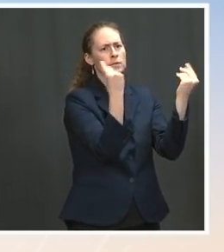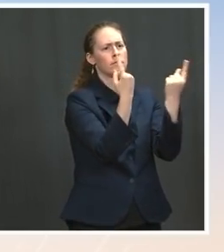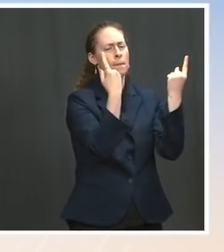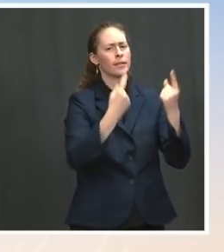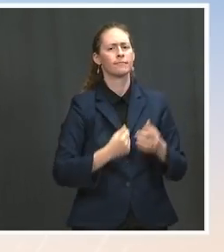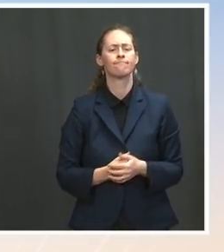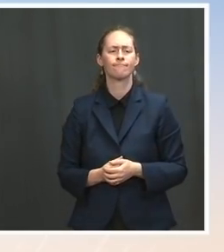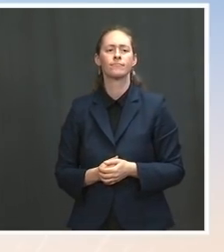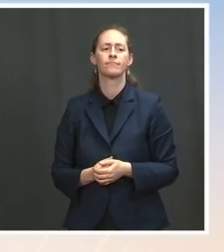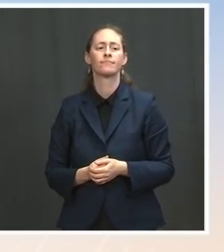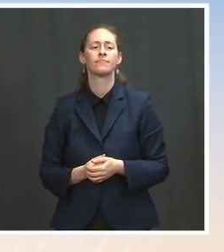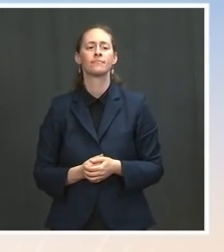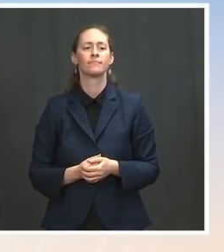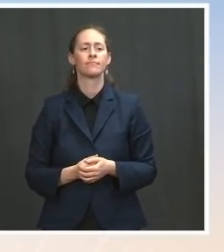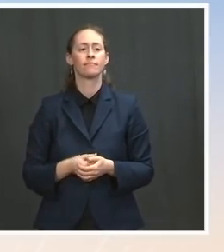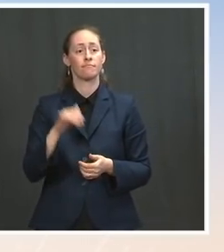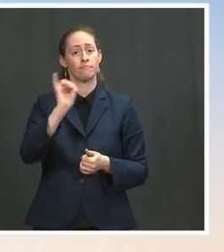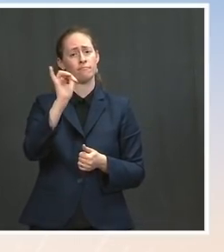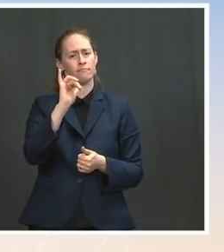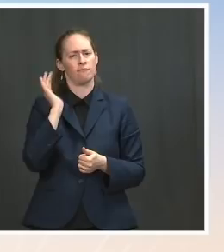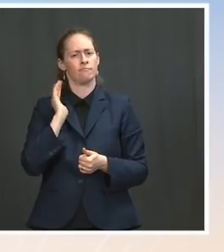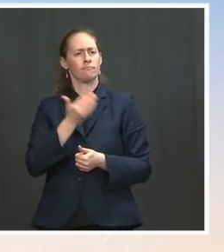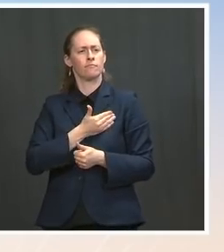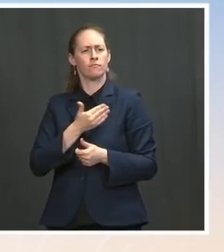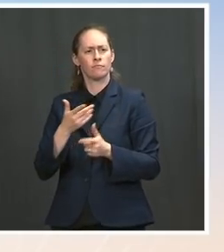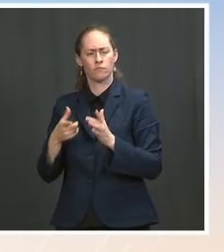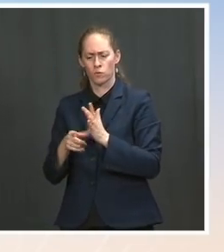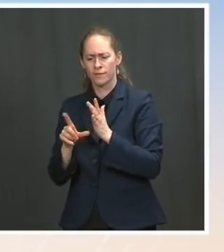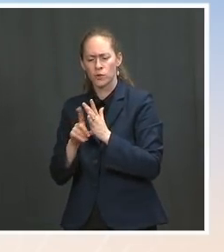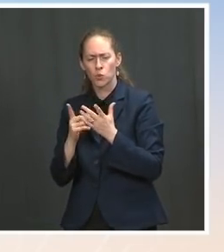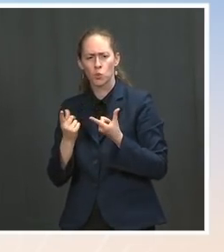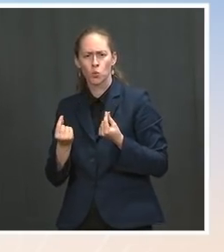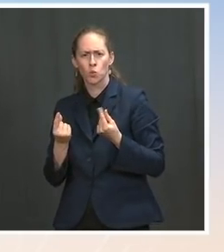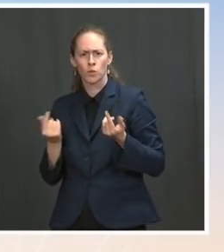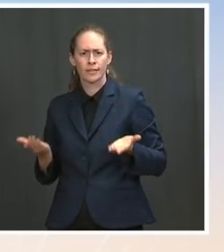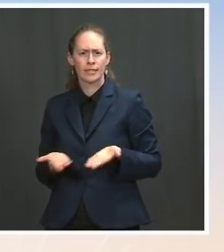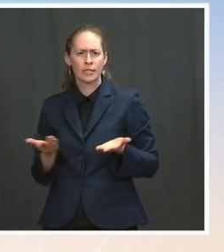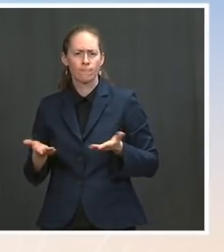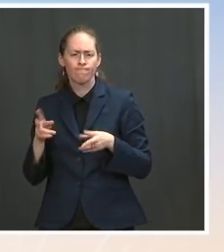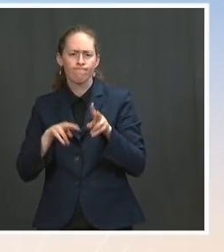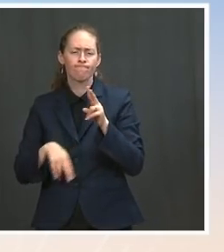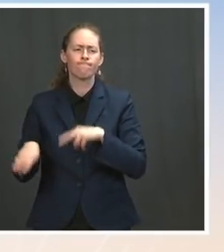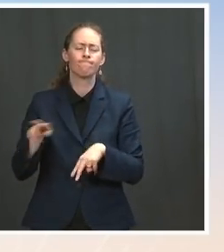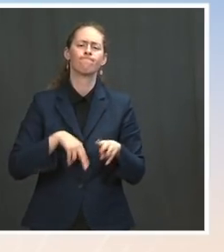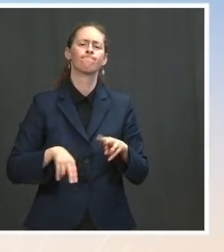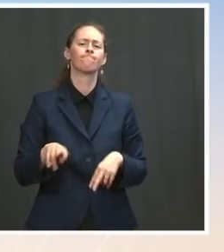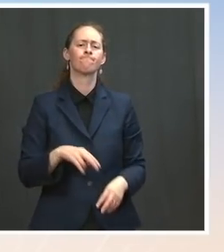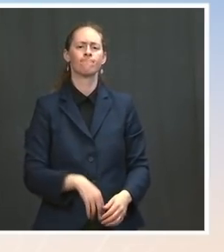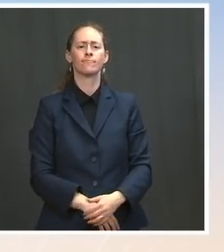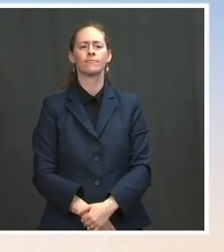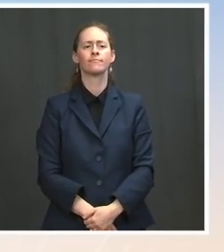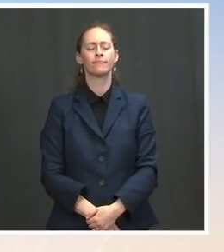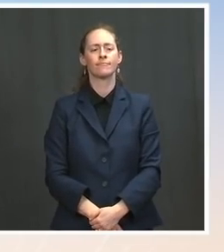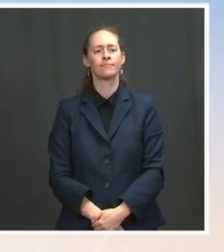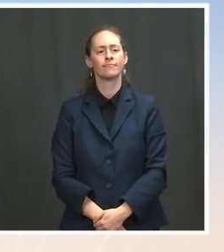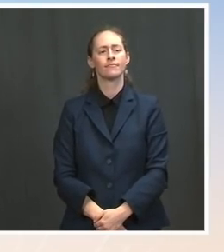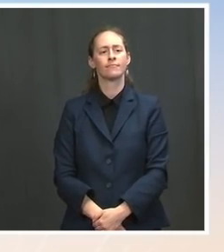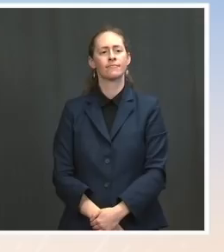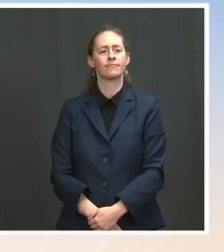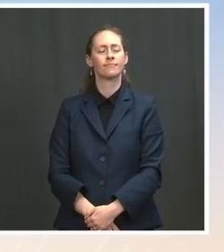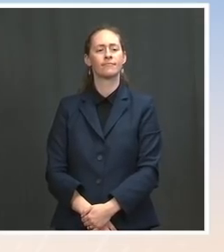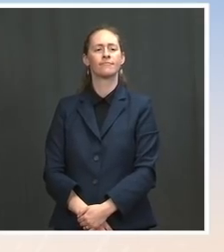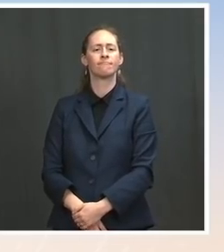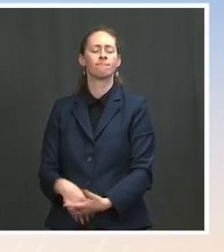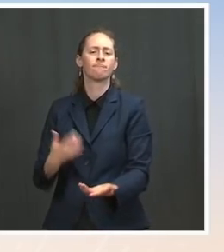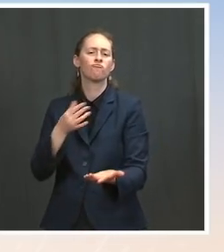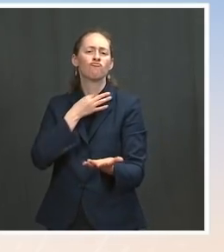of a range of options as well from here. And I had one on the surplus vaccines. Sure. Has there been any